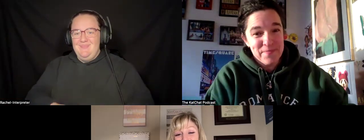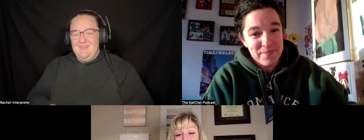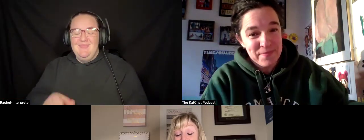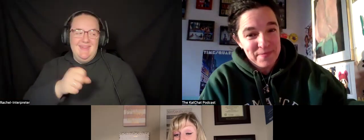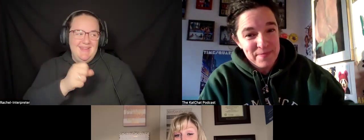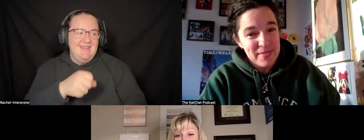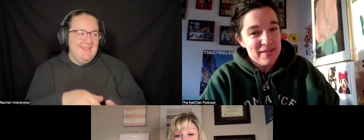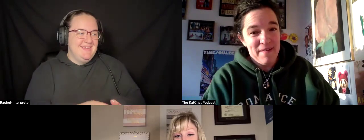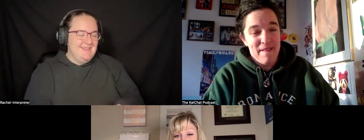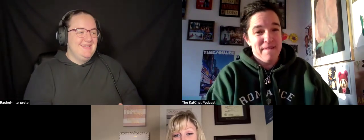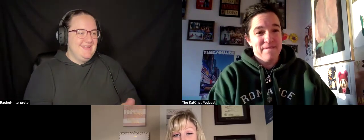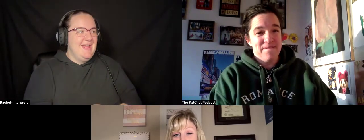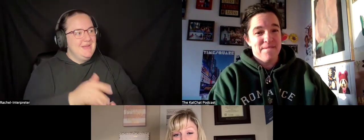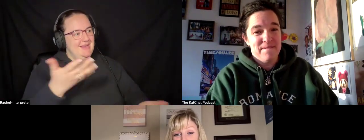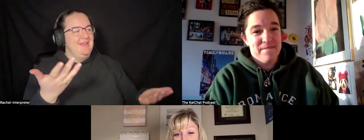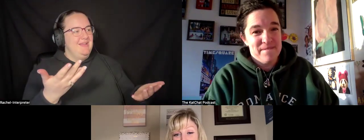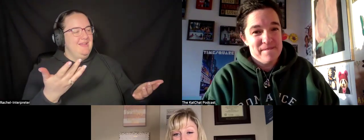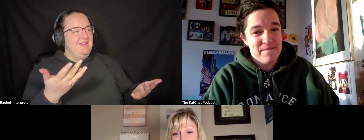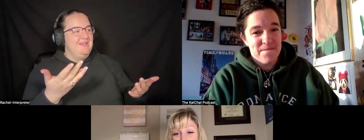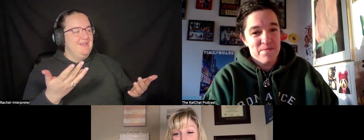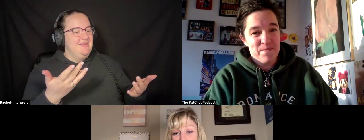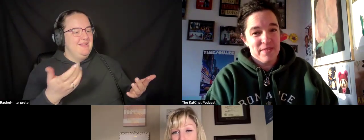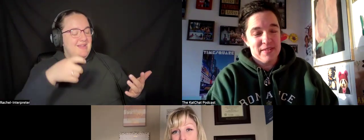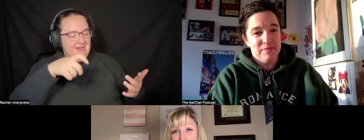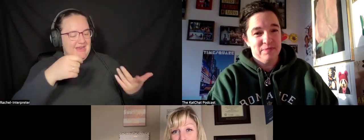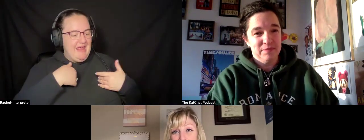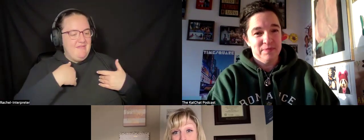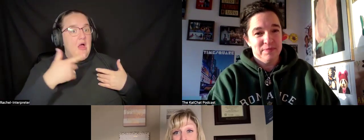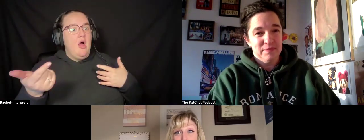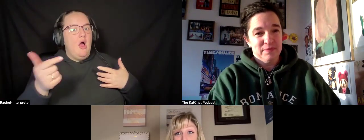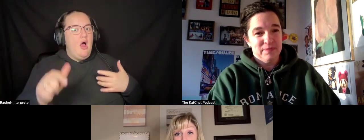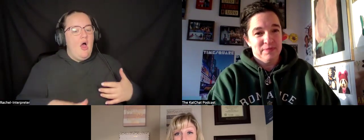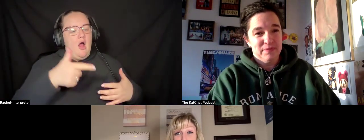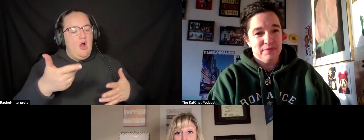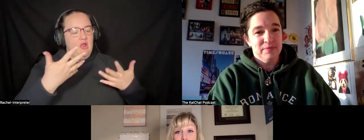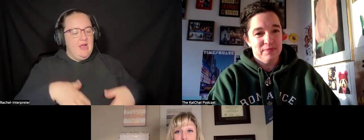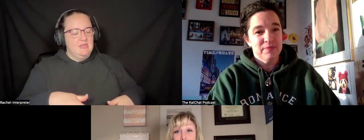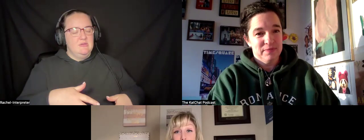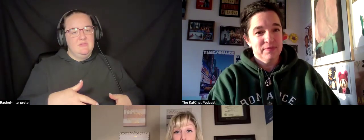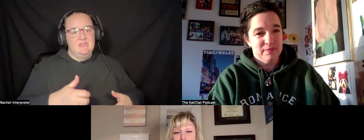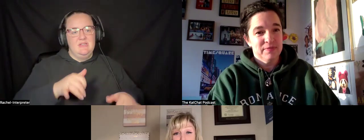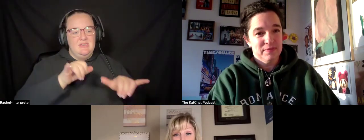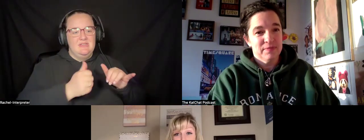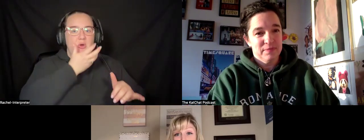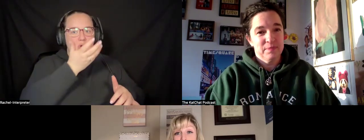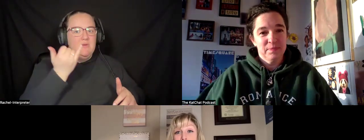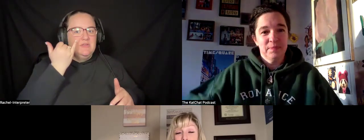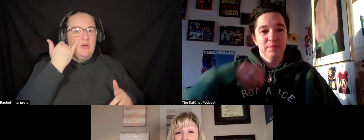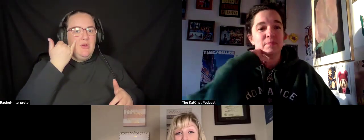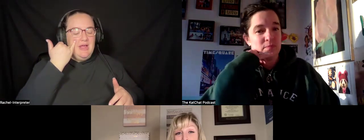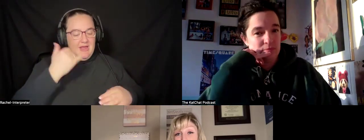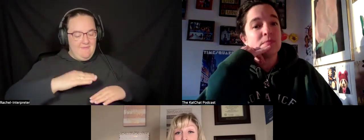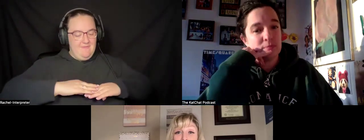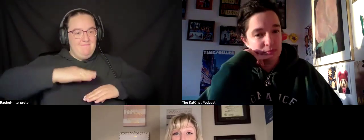yeah. Yeah, I mean the fact that they have to like have alternate costumes to stay warm. So if they're only filmed from up here, they're probably not